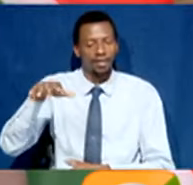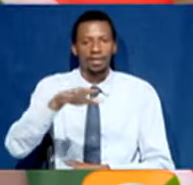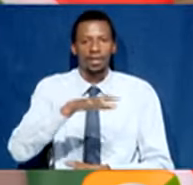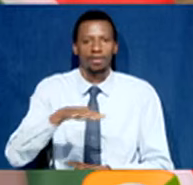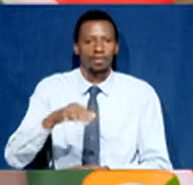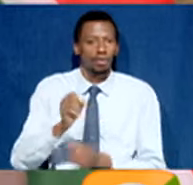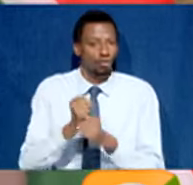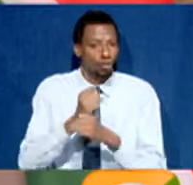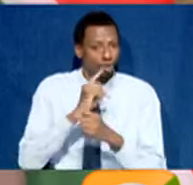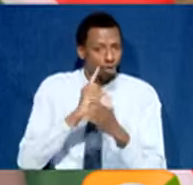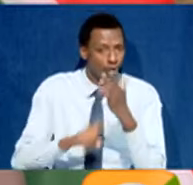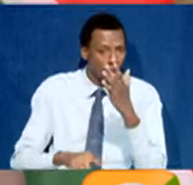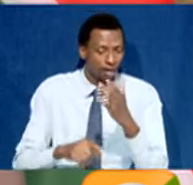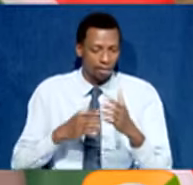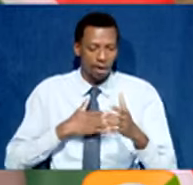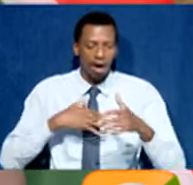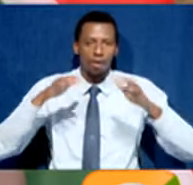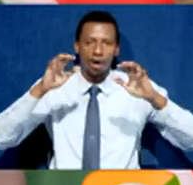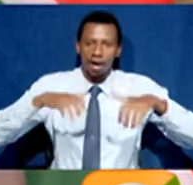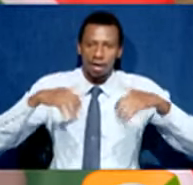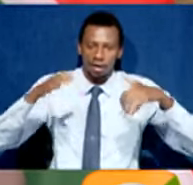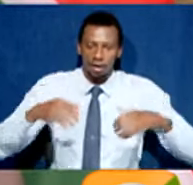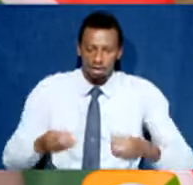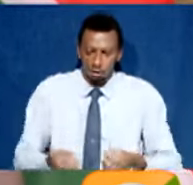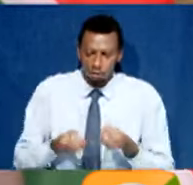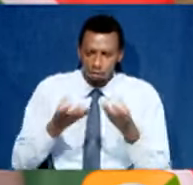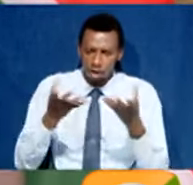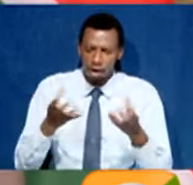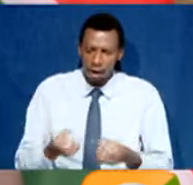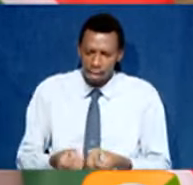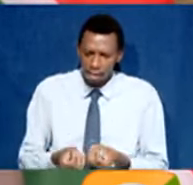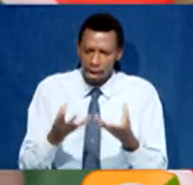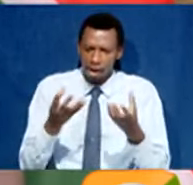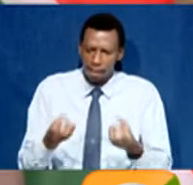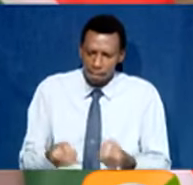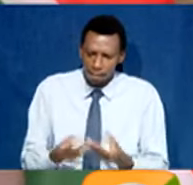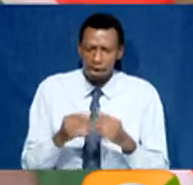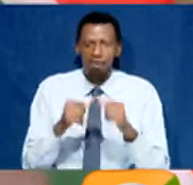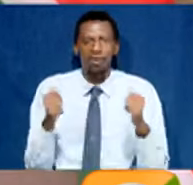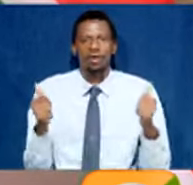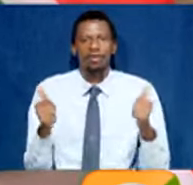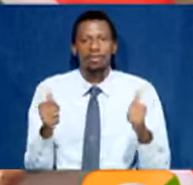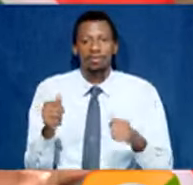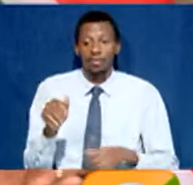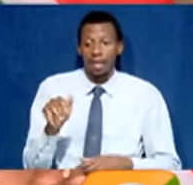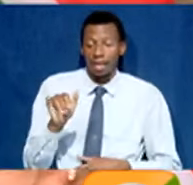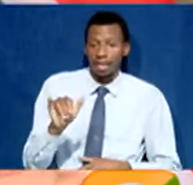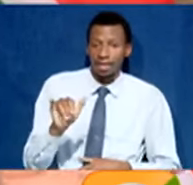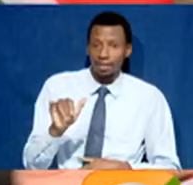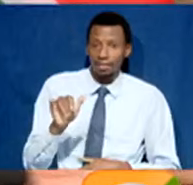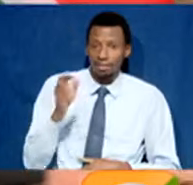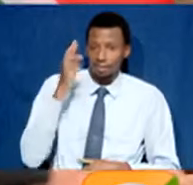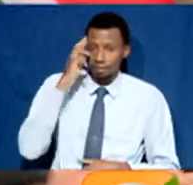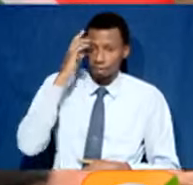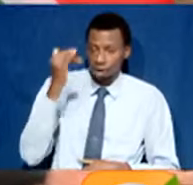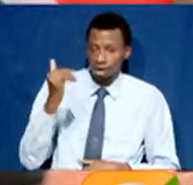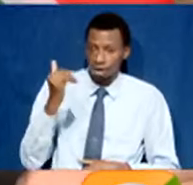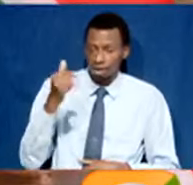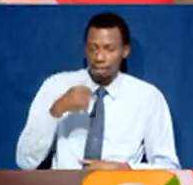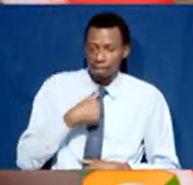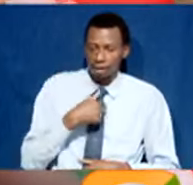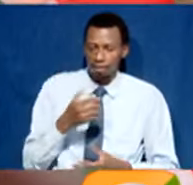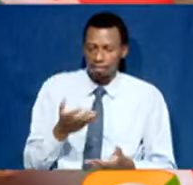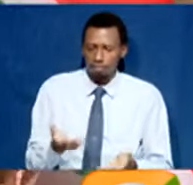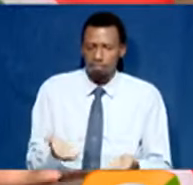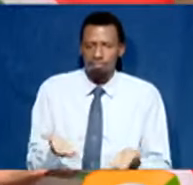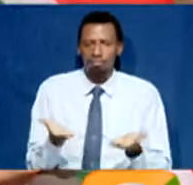agricultural production is up to the scale. It is the reason why I am improving the whole agriculture chain.